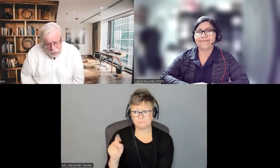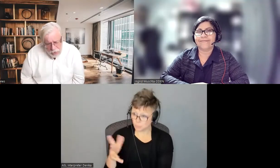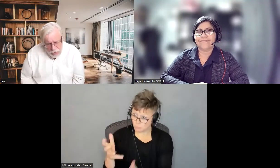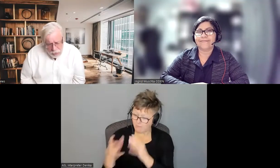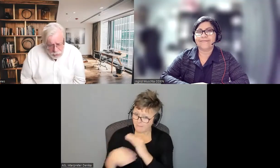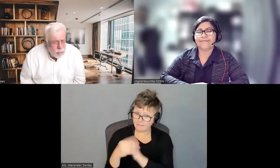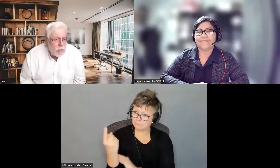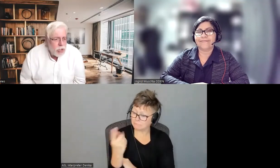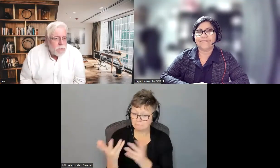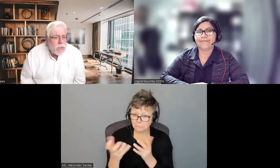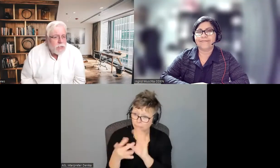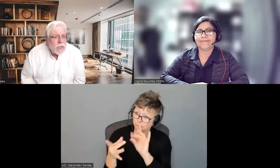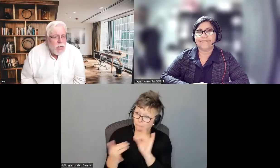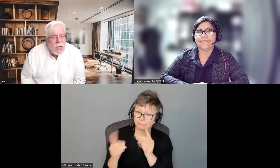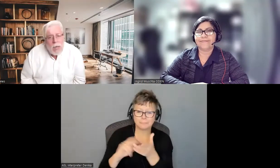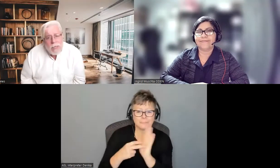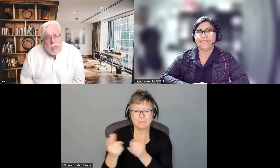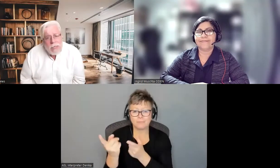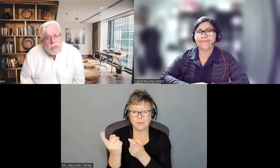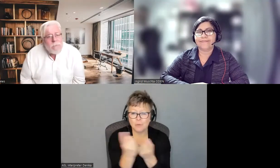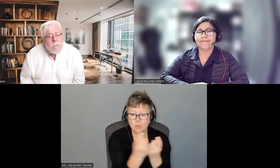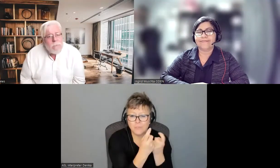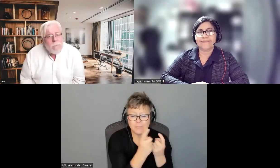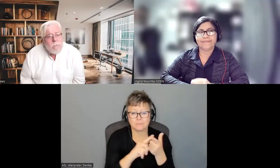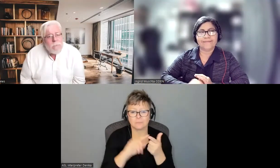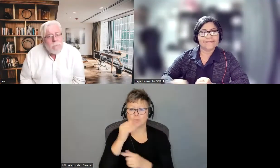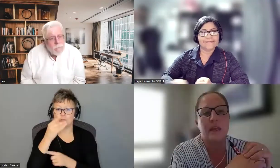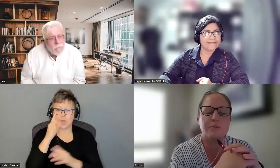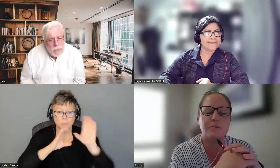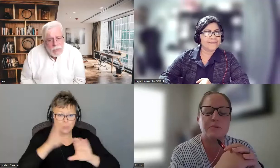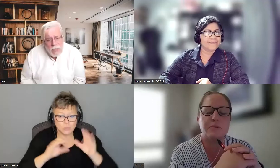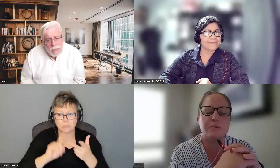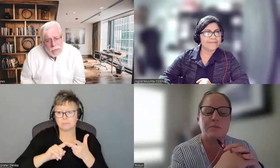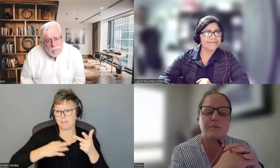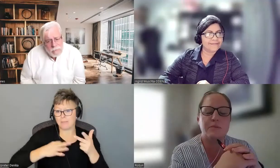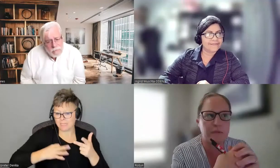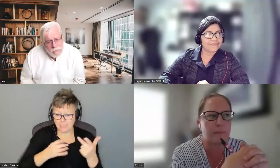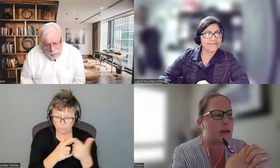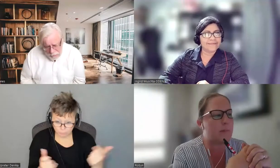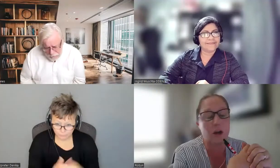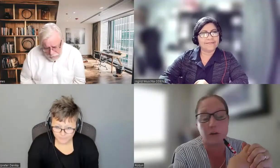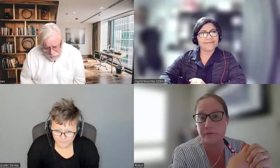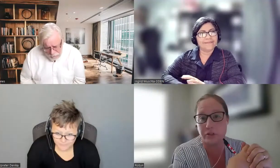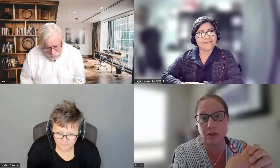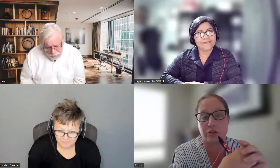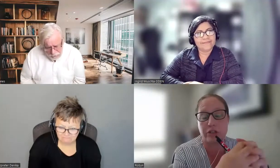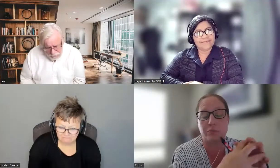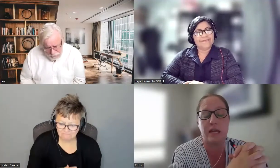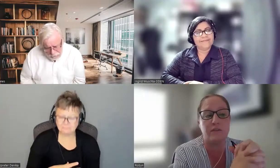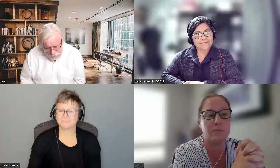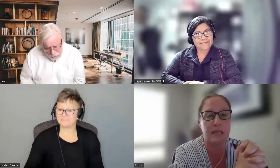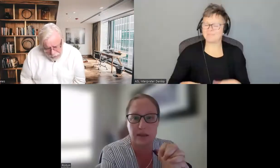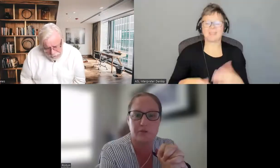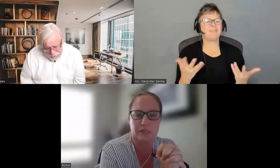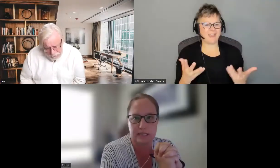around recruitment, job searching, and application? Yeah, absolutely. So I'm from a company called Fit First Technologies. We have